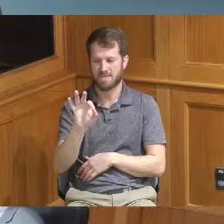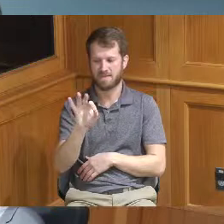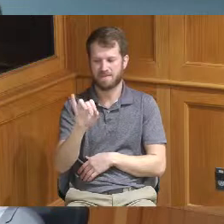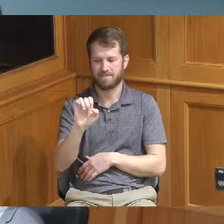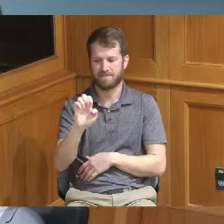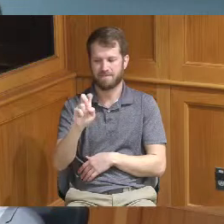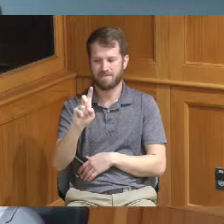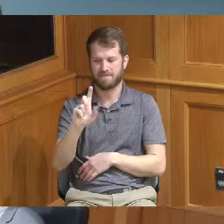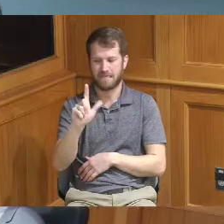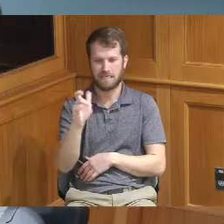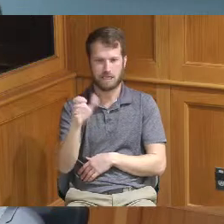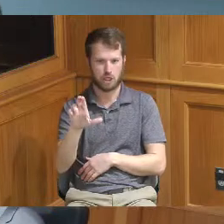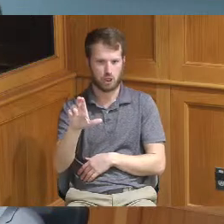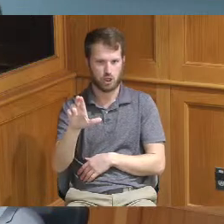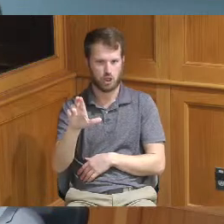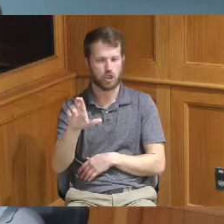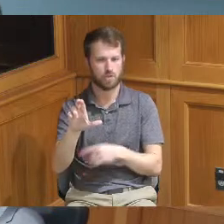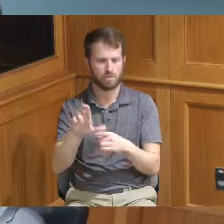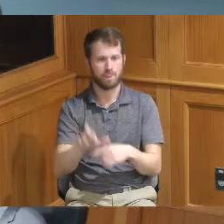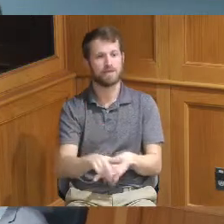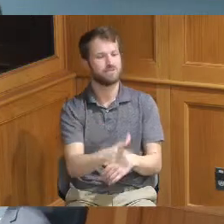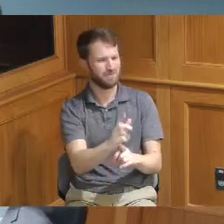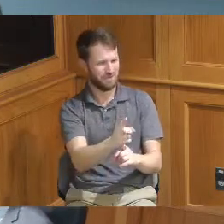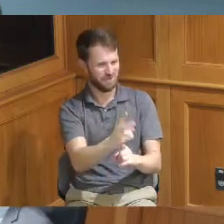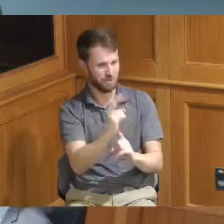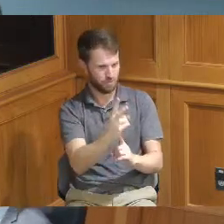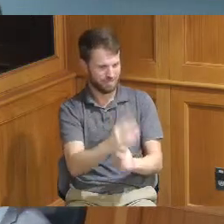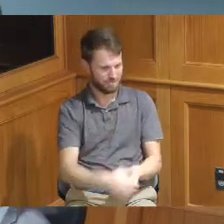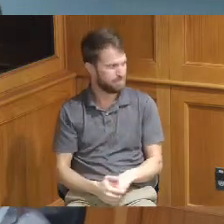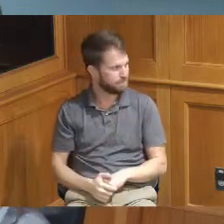Fiedler. Sorry, Martha Fiedler. You have 2 minutes.